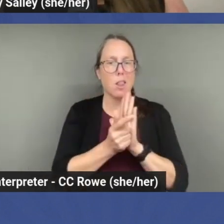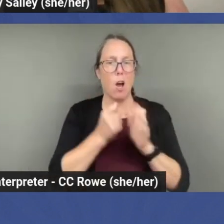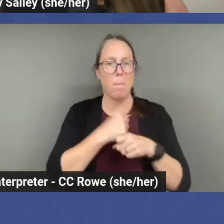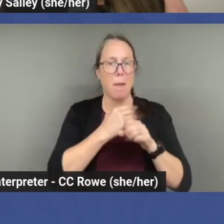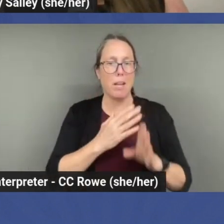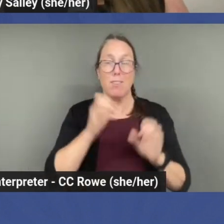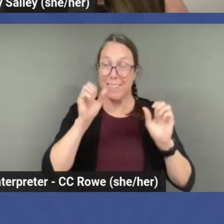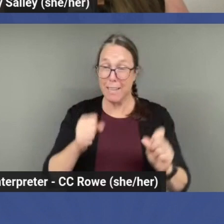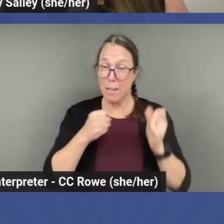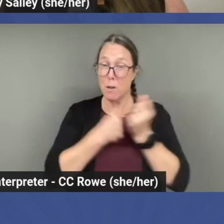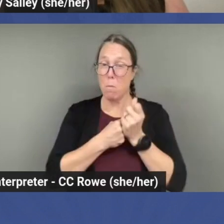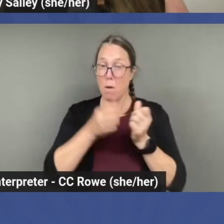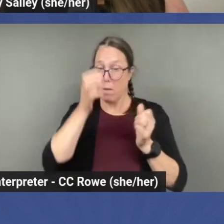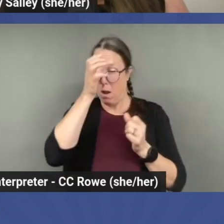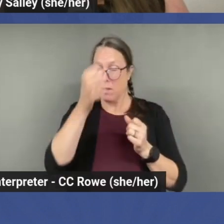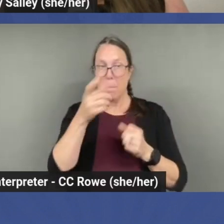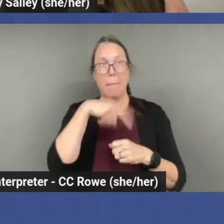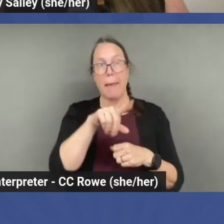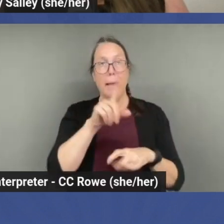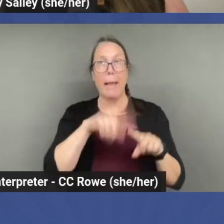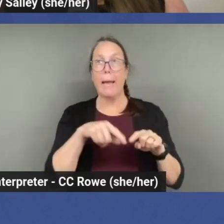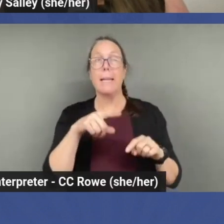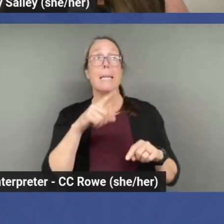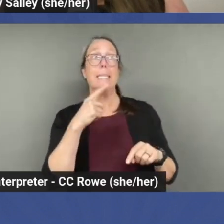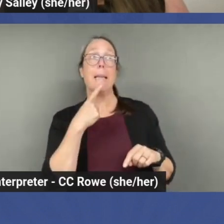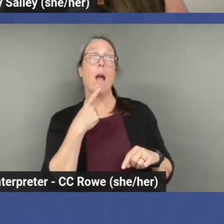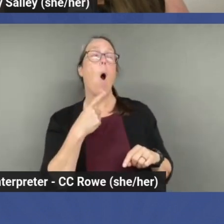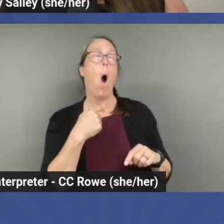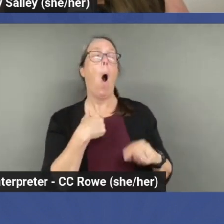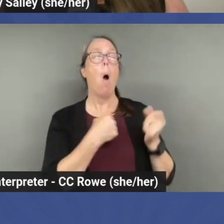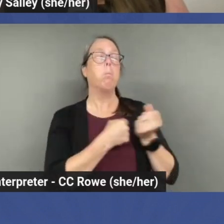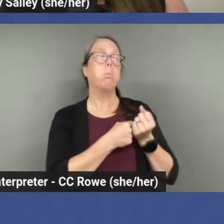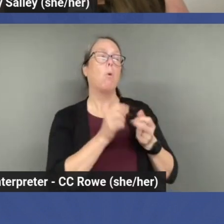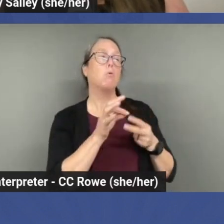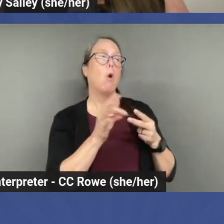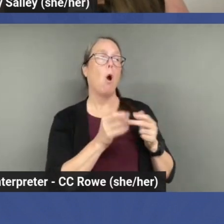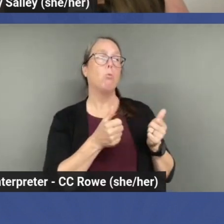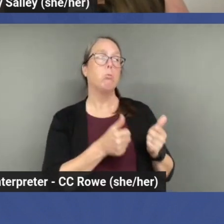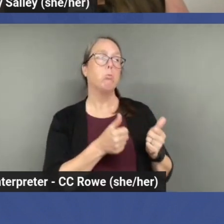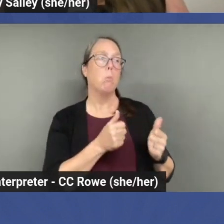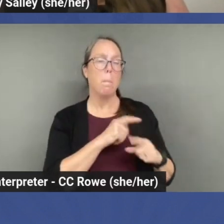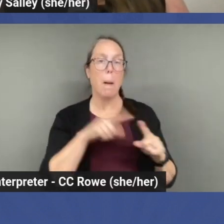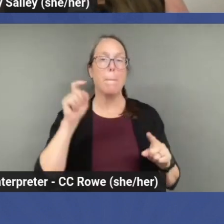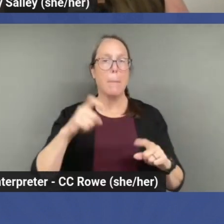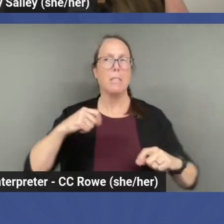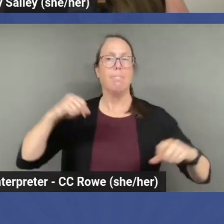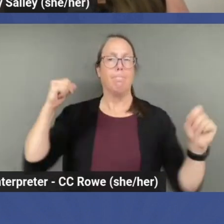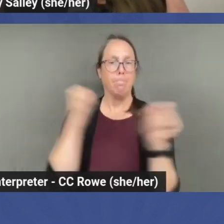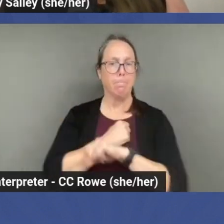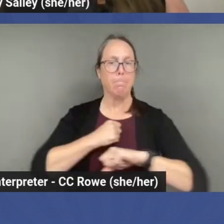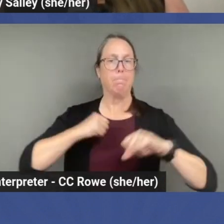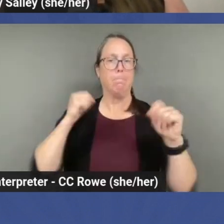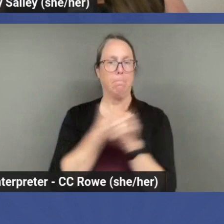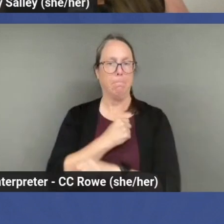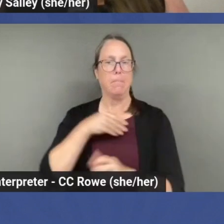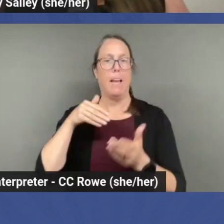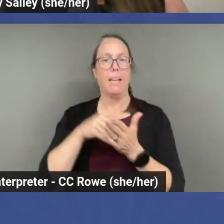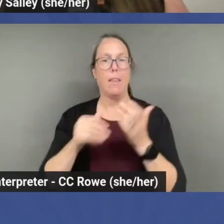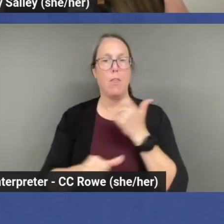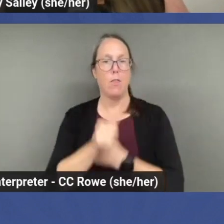this idea that they can't just say that they're pro-choice, they have to actually fight back against the threats that we're